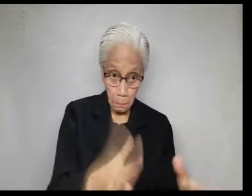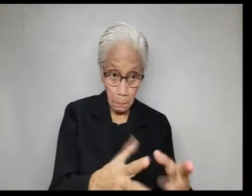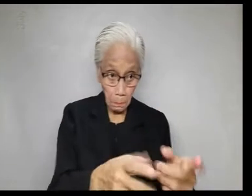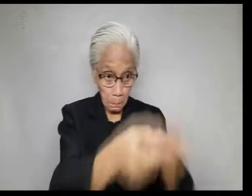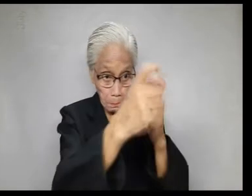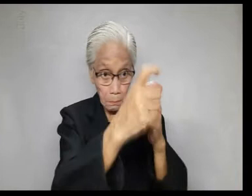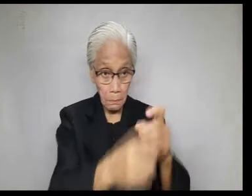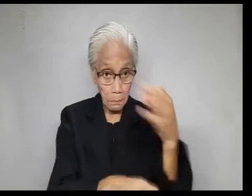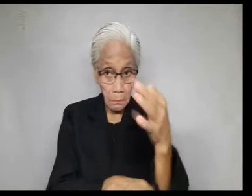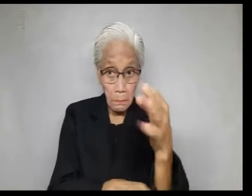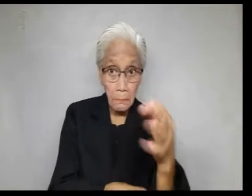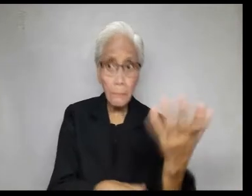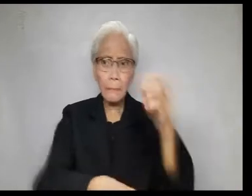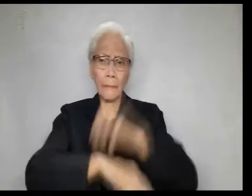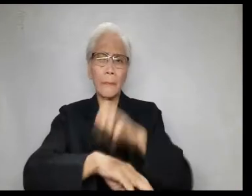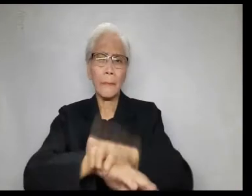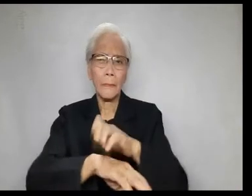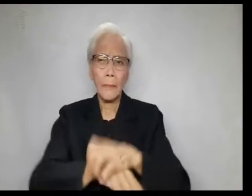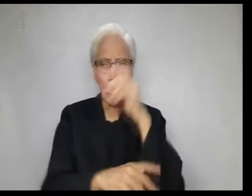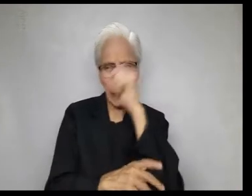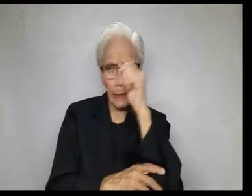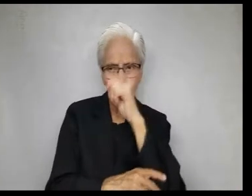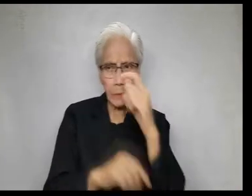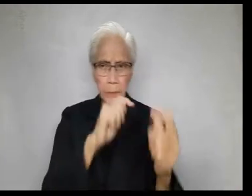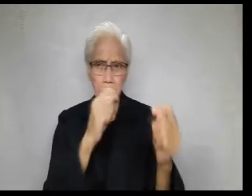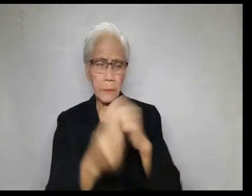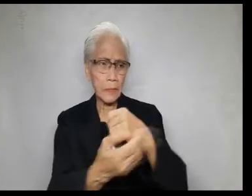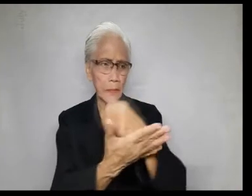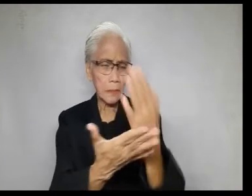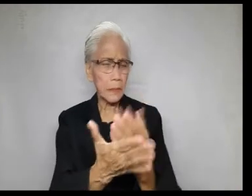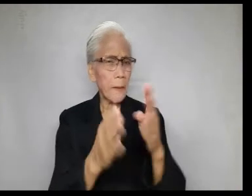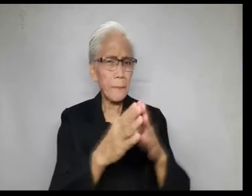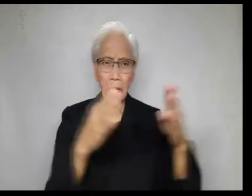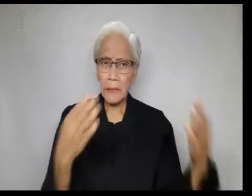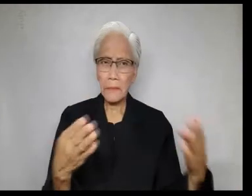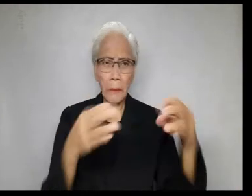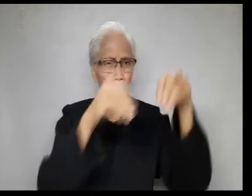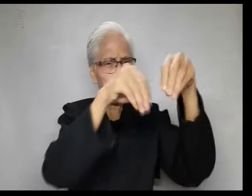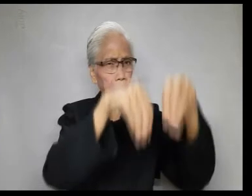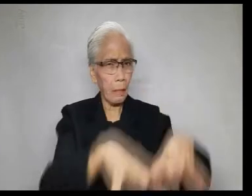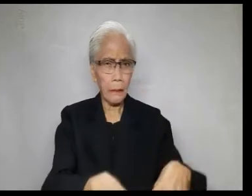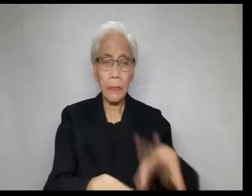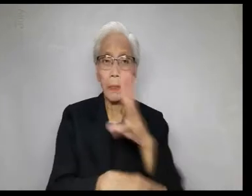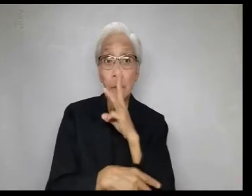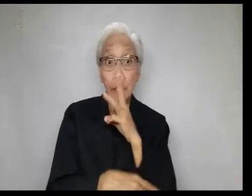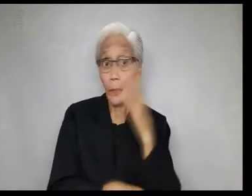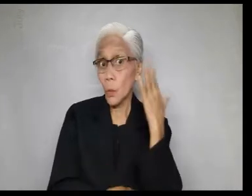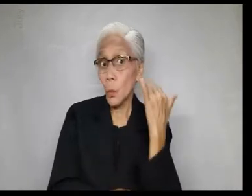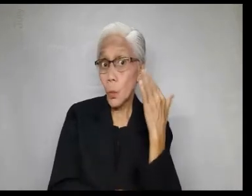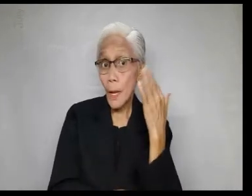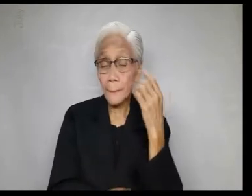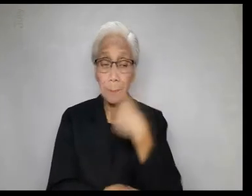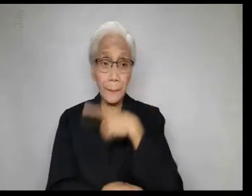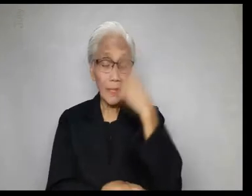Did you catch the big fish? In English and even in all Tagalog translations, some big fish is lost